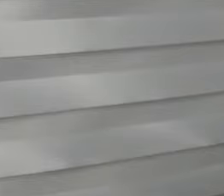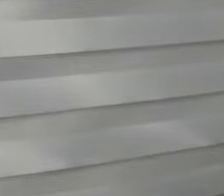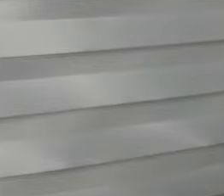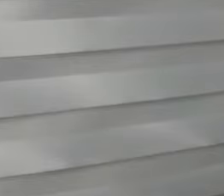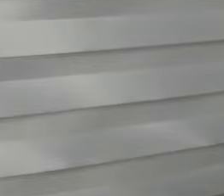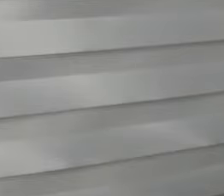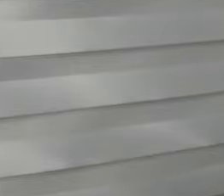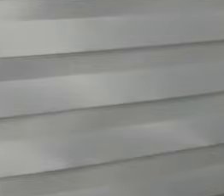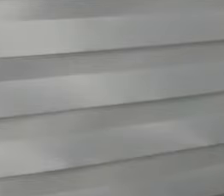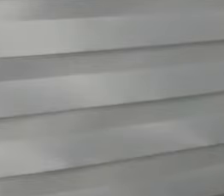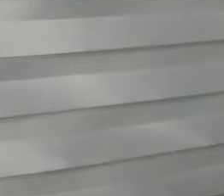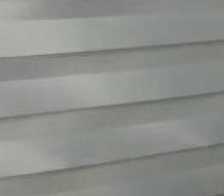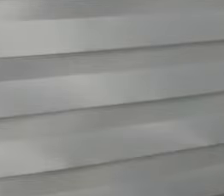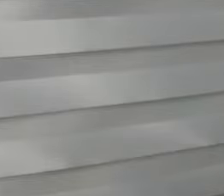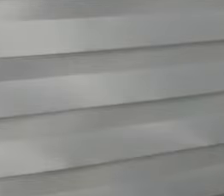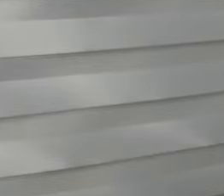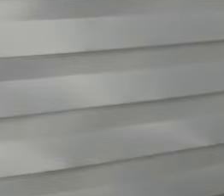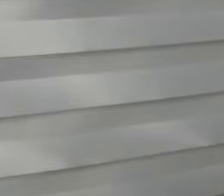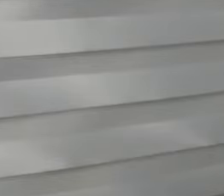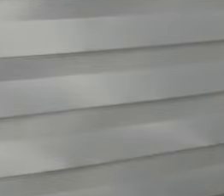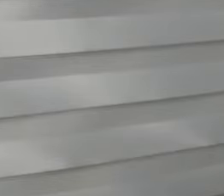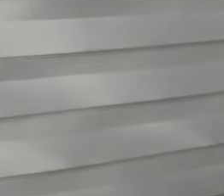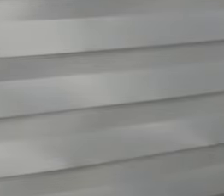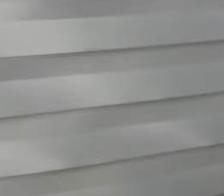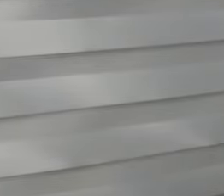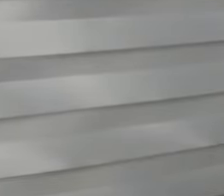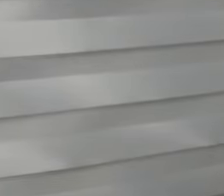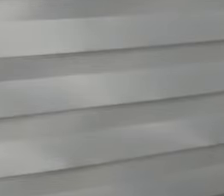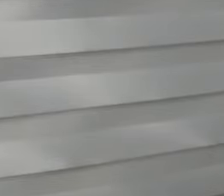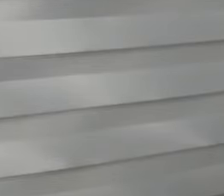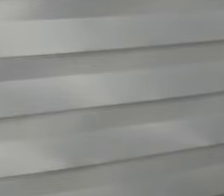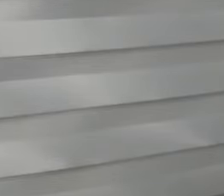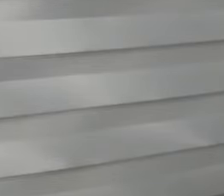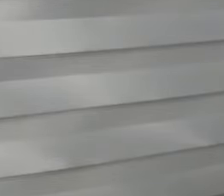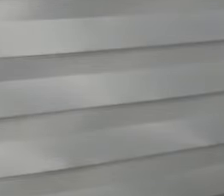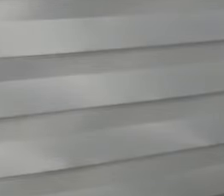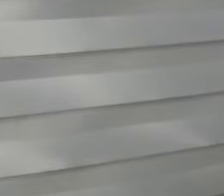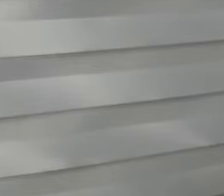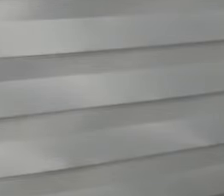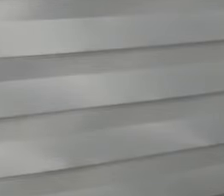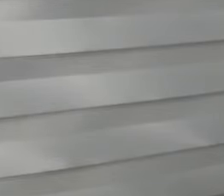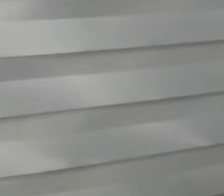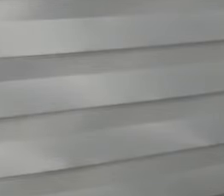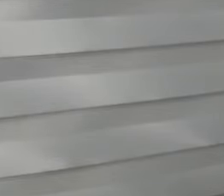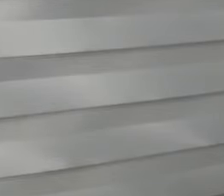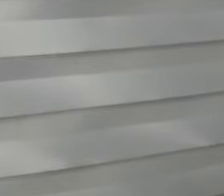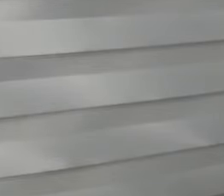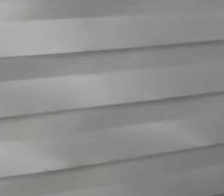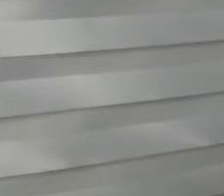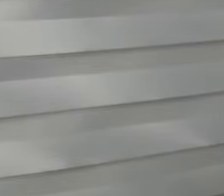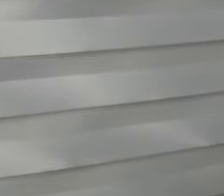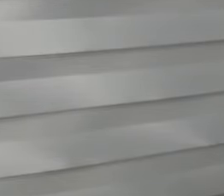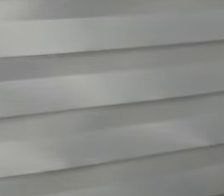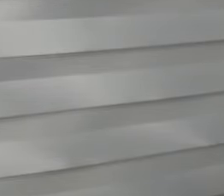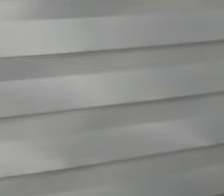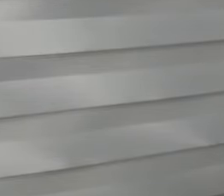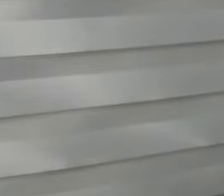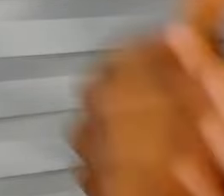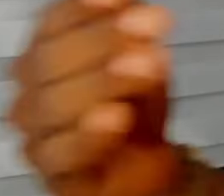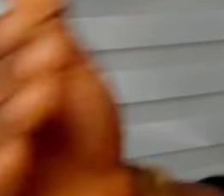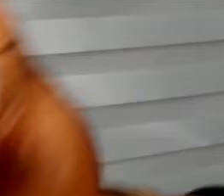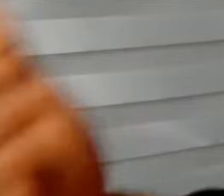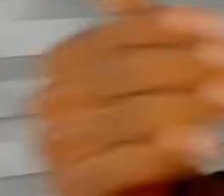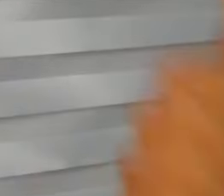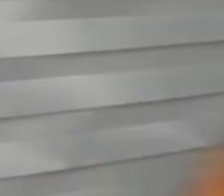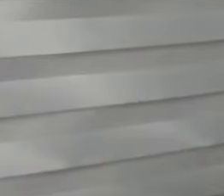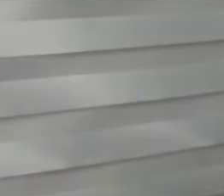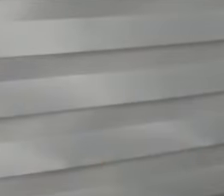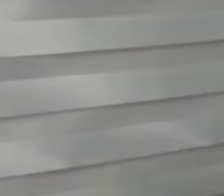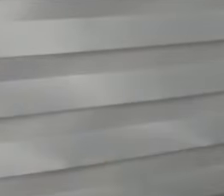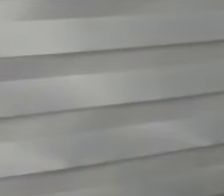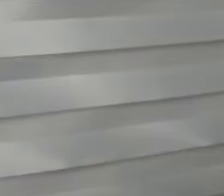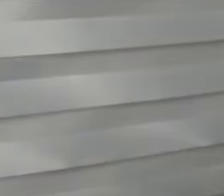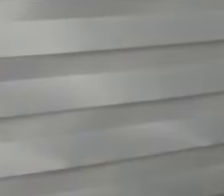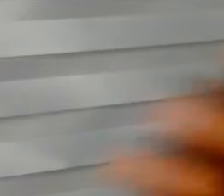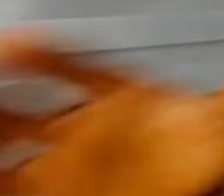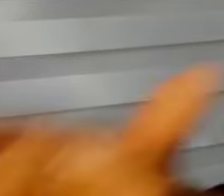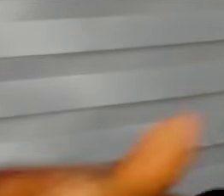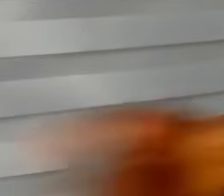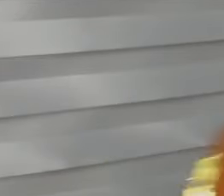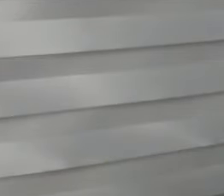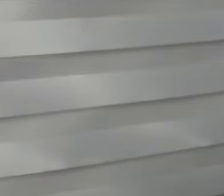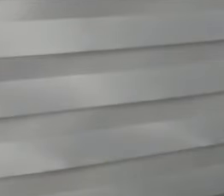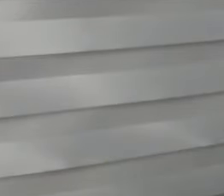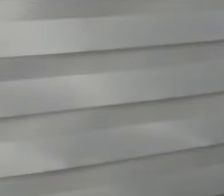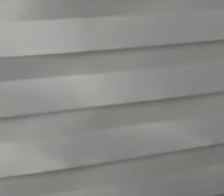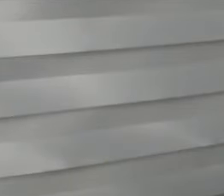Sanny a pedic and chassis. Was it Philadelphia? A your mind. Said the asante. Ewo